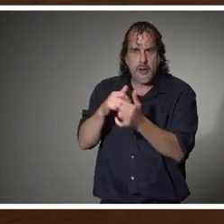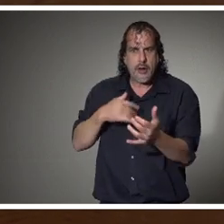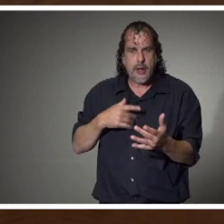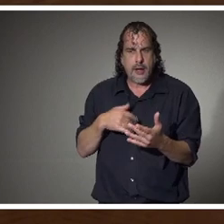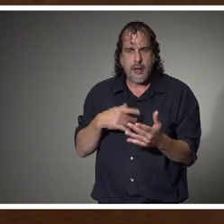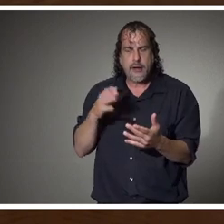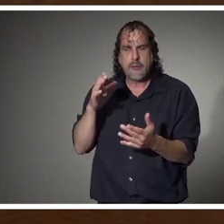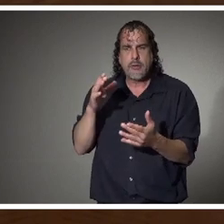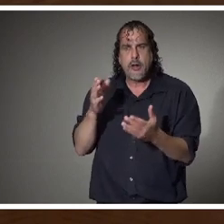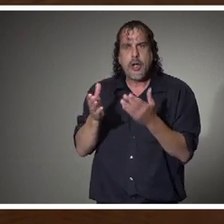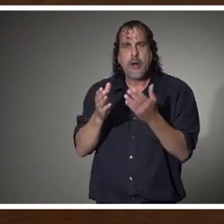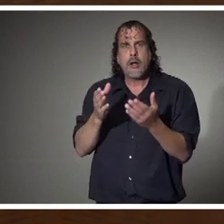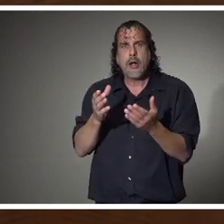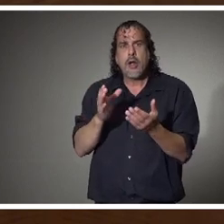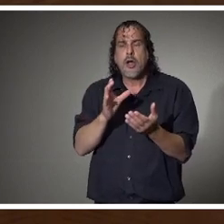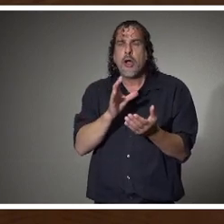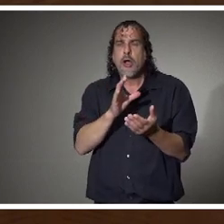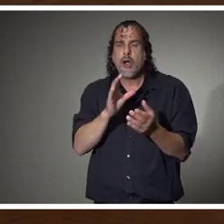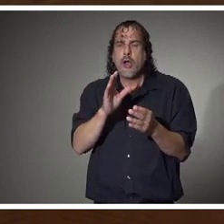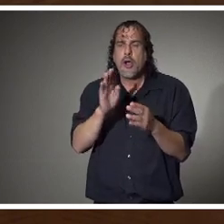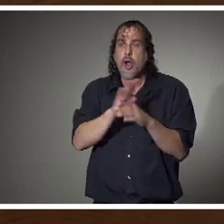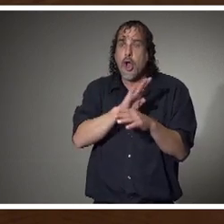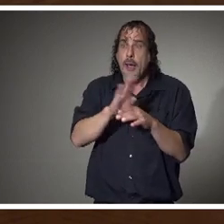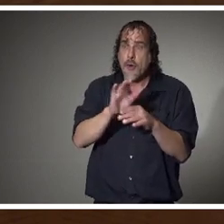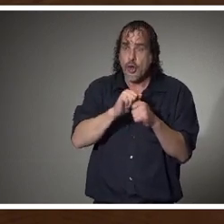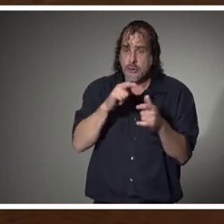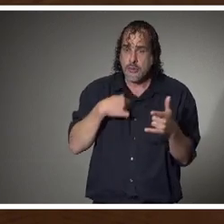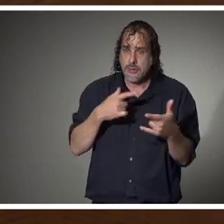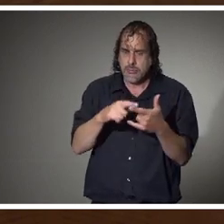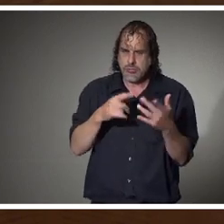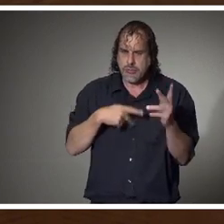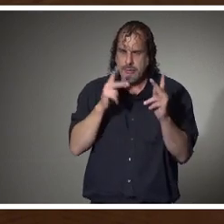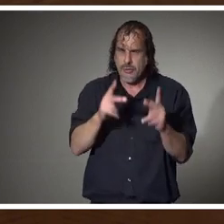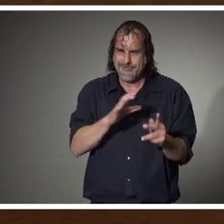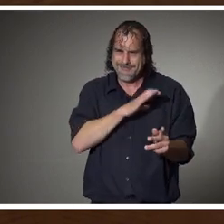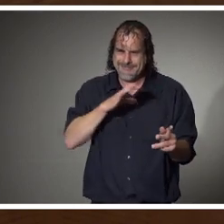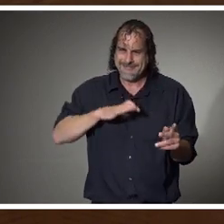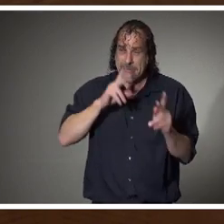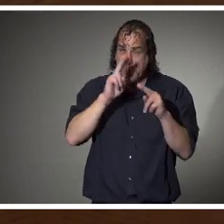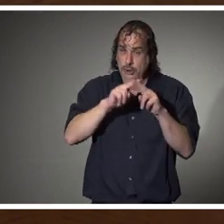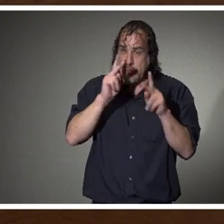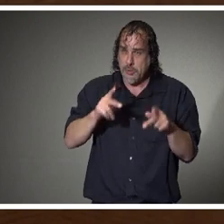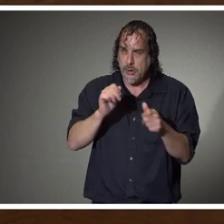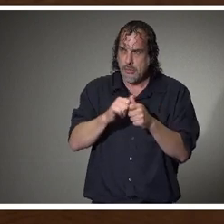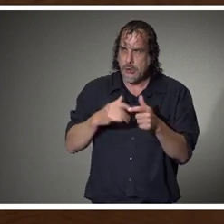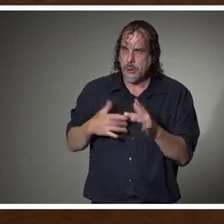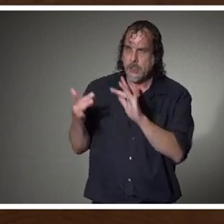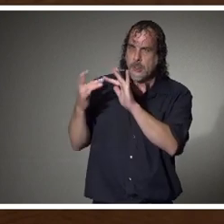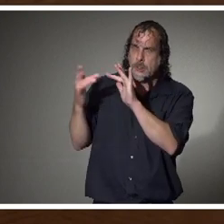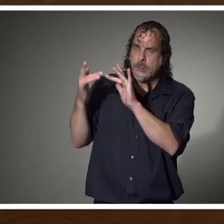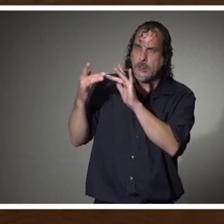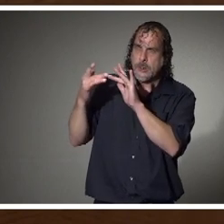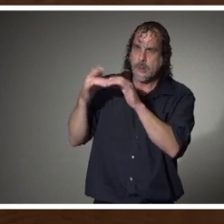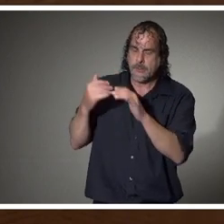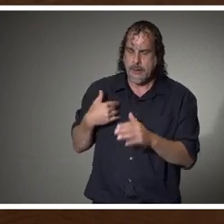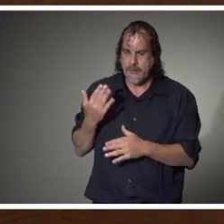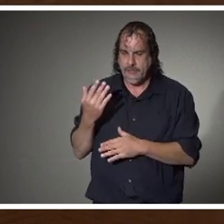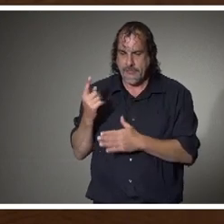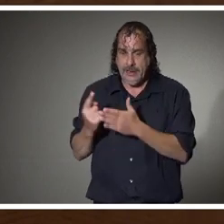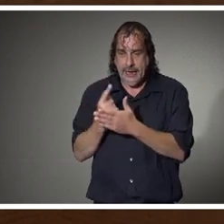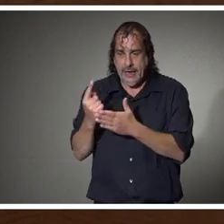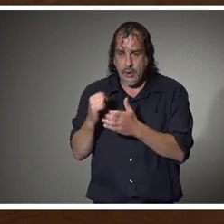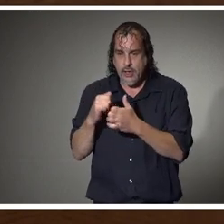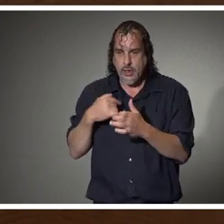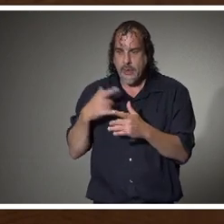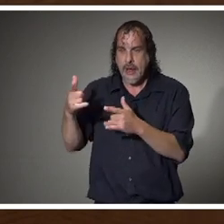of Commerce, one of those procurement staff officers, and they've been in our building since day one. I'm working him about 15 hours a day, sir, but that